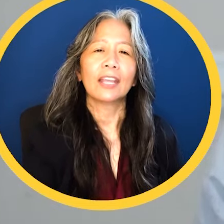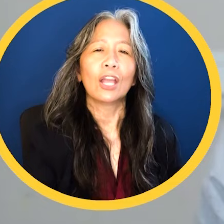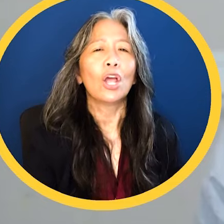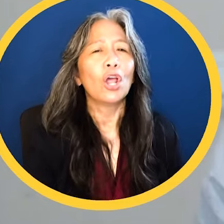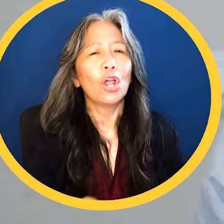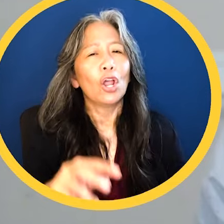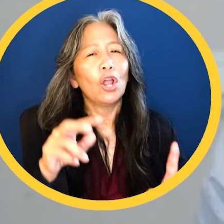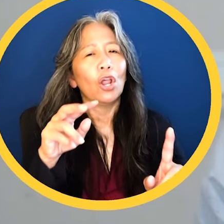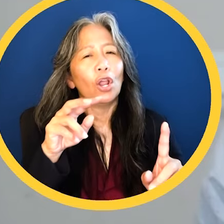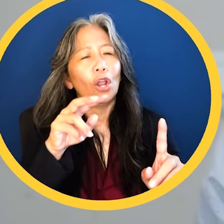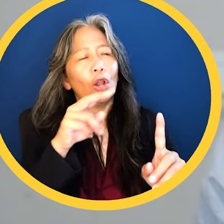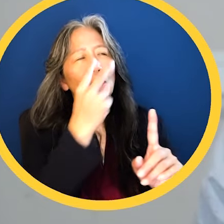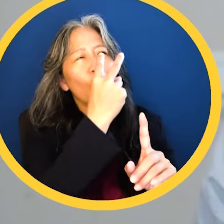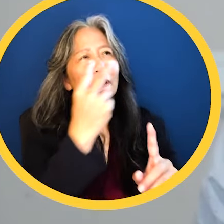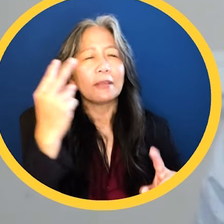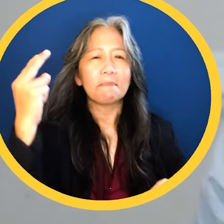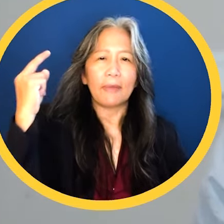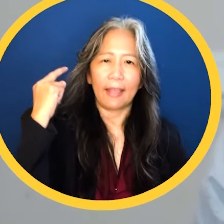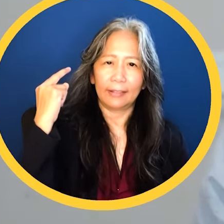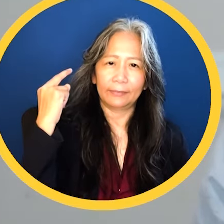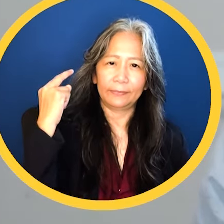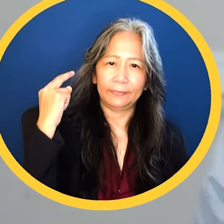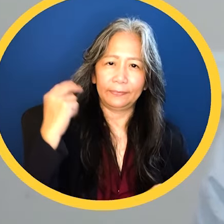Looking back,